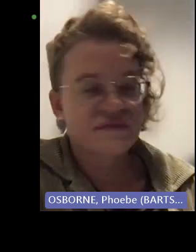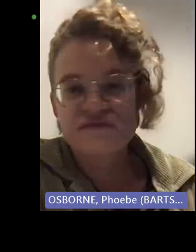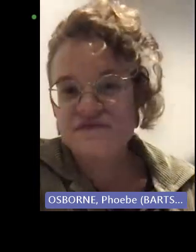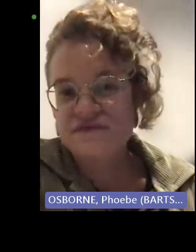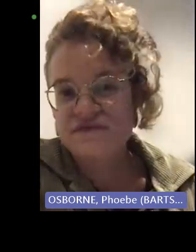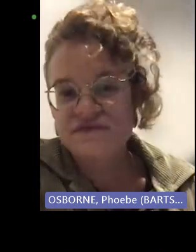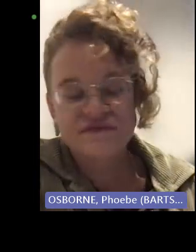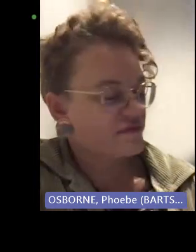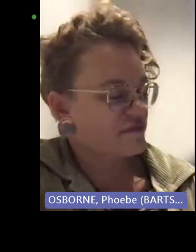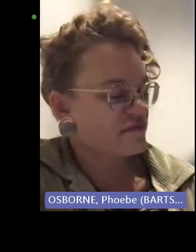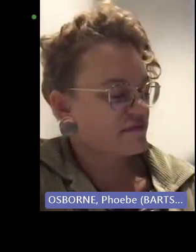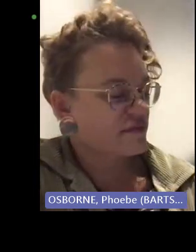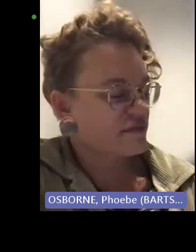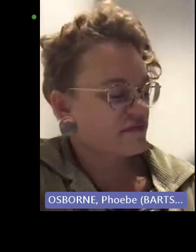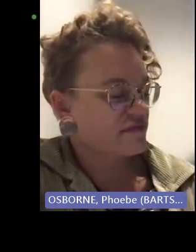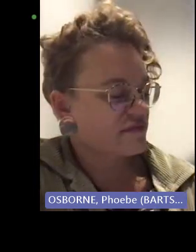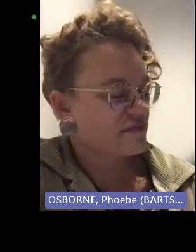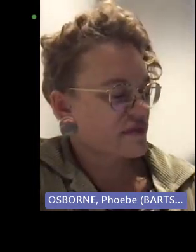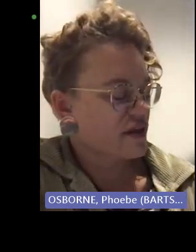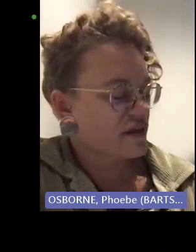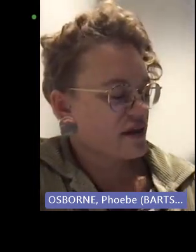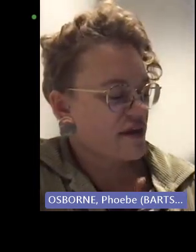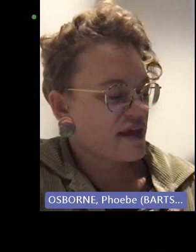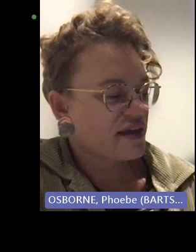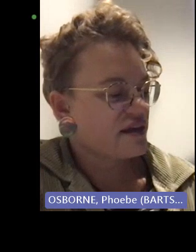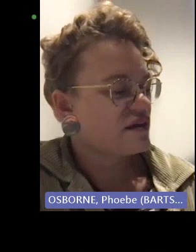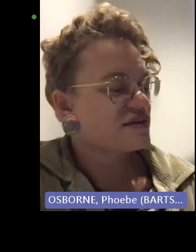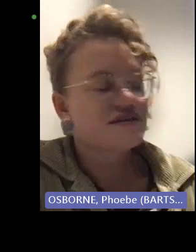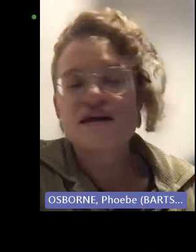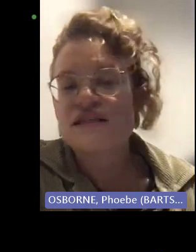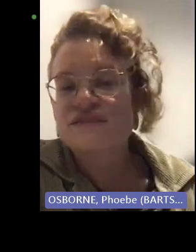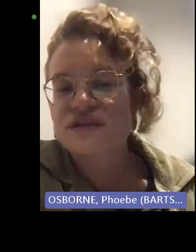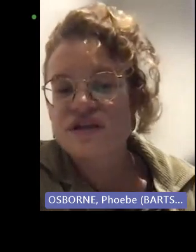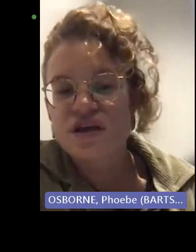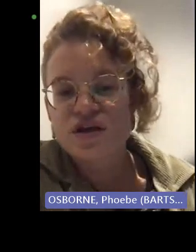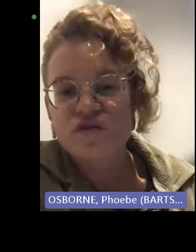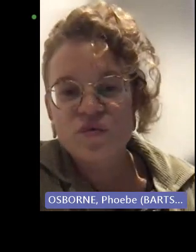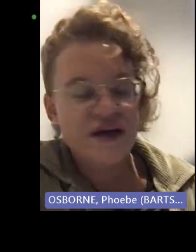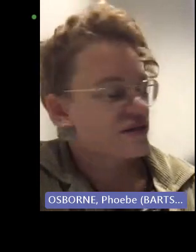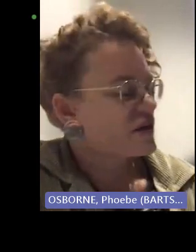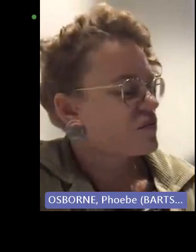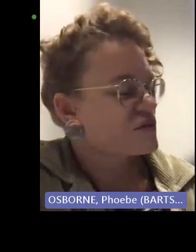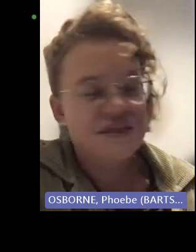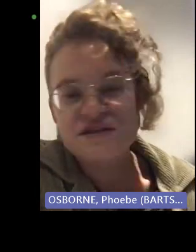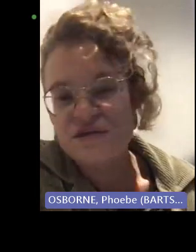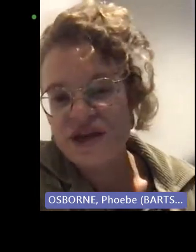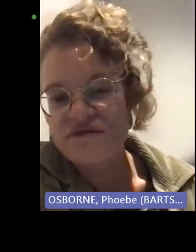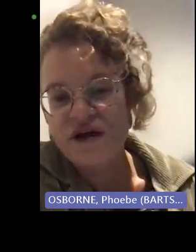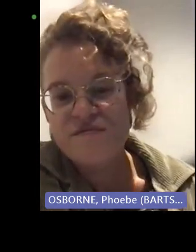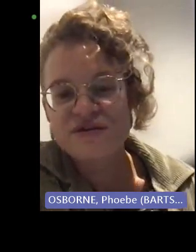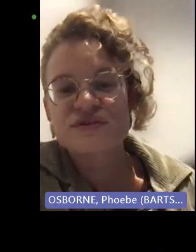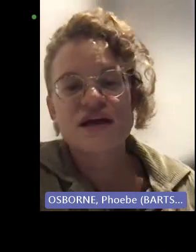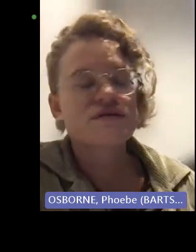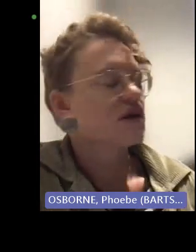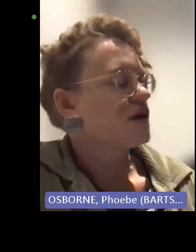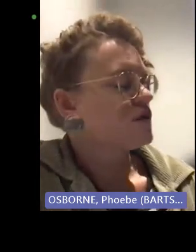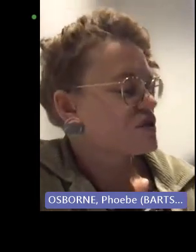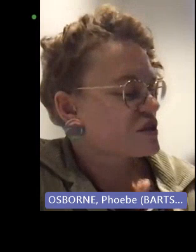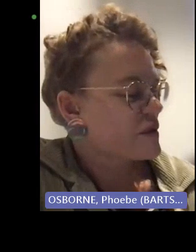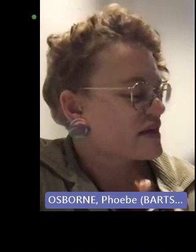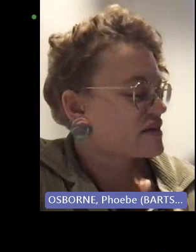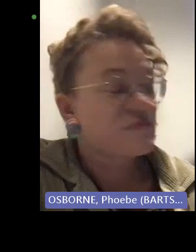him to hear. Listen. He likes. And then here is slightly different. You've got a white circle, which means it's going to be an